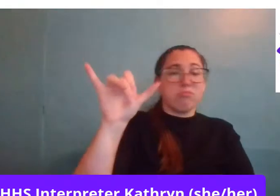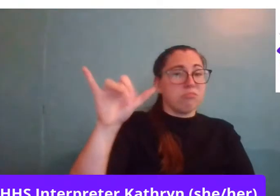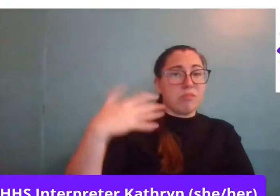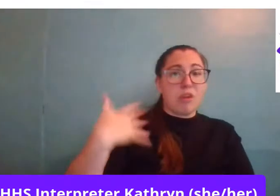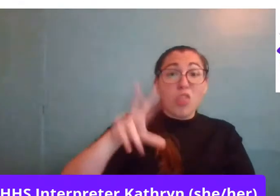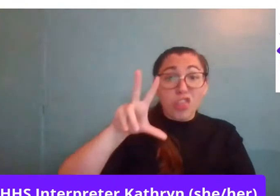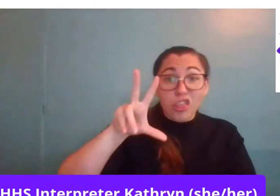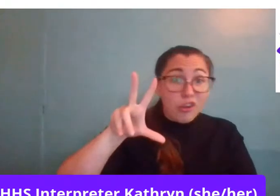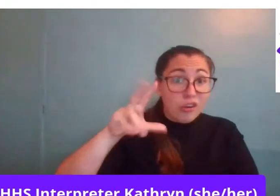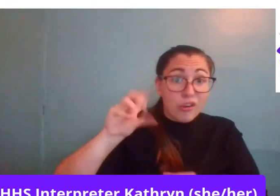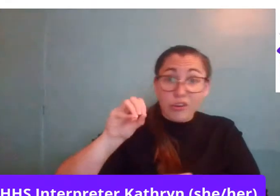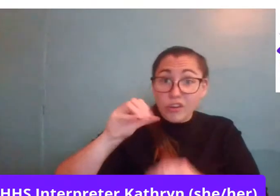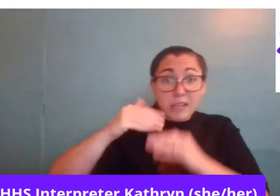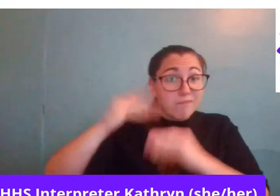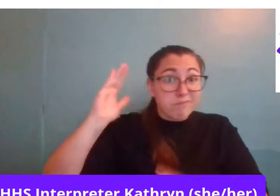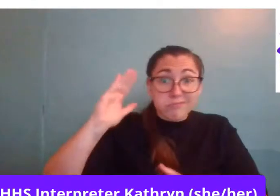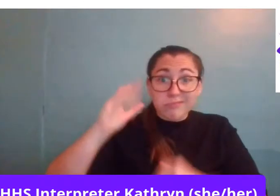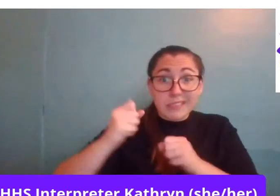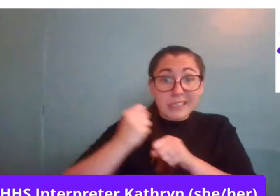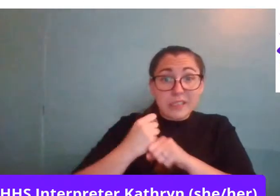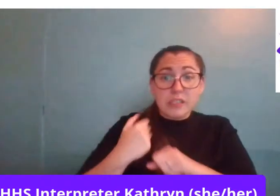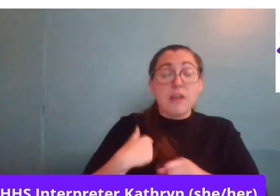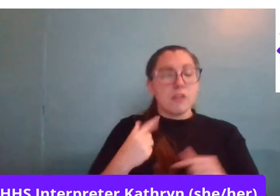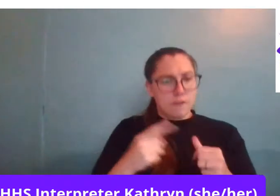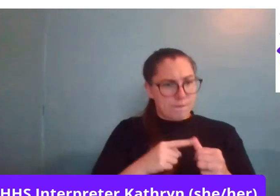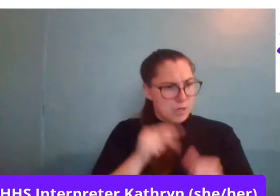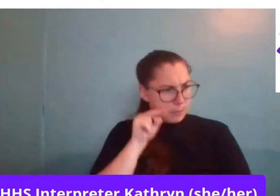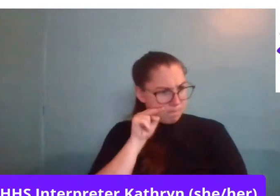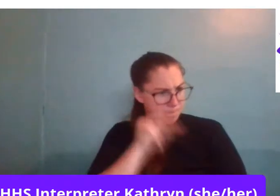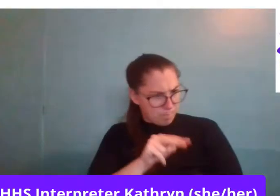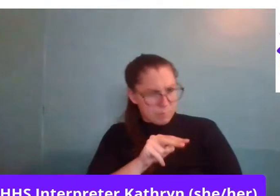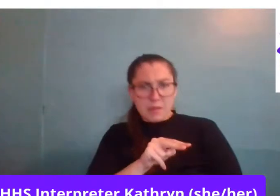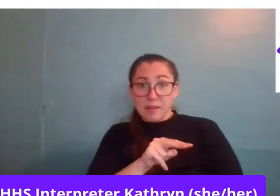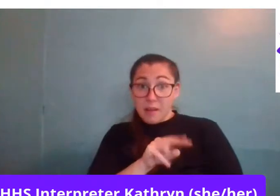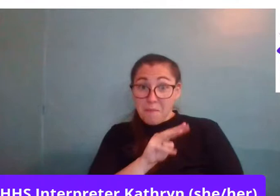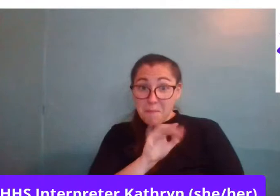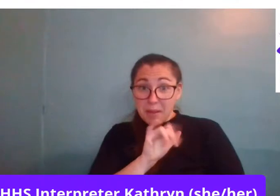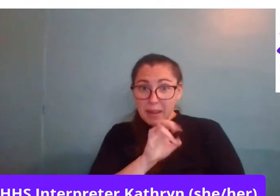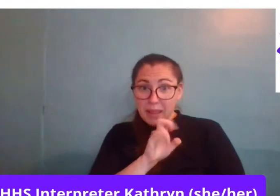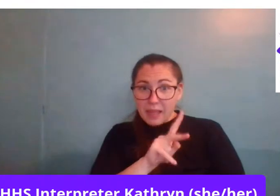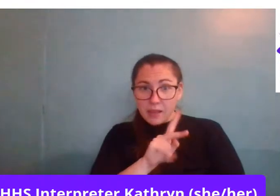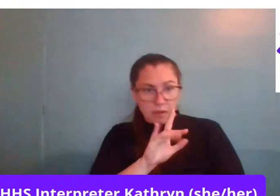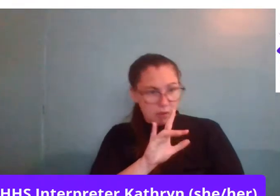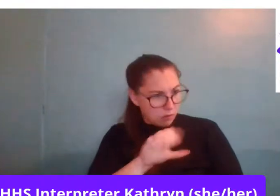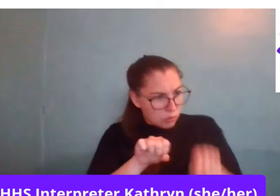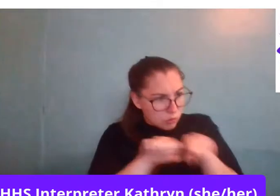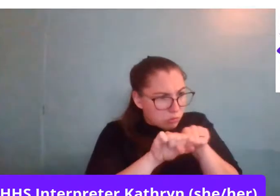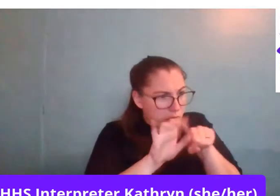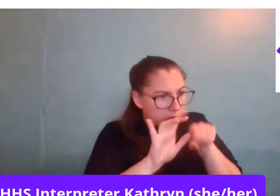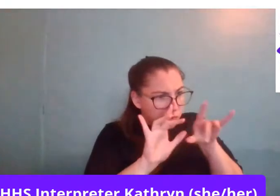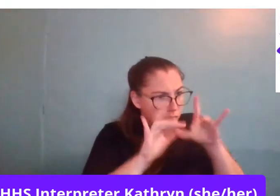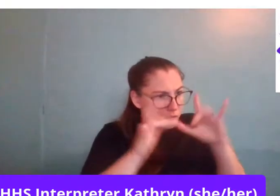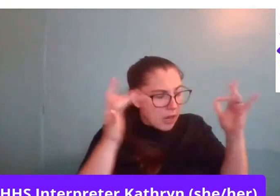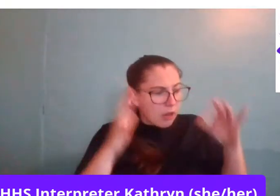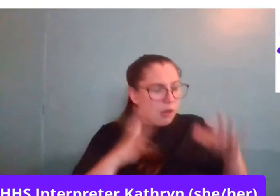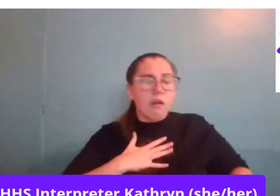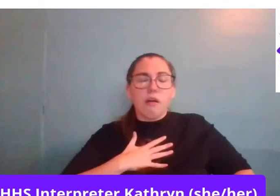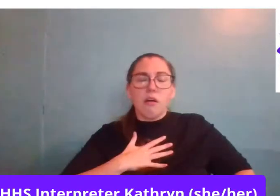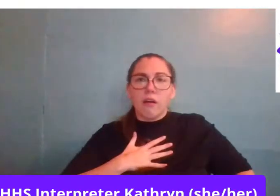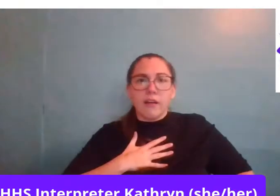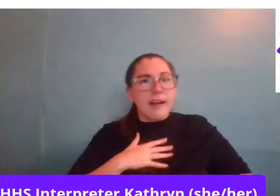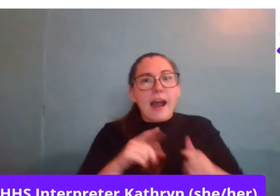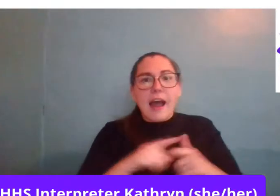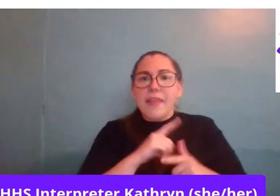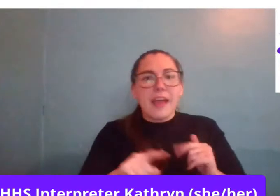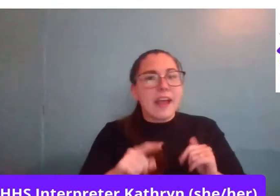Mm-hmm. the first thing I did, I looked, I saw them shoes, they were shining. I said, oh my Lord, yes. And then I went all the